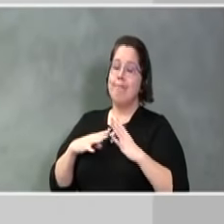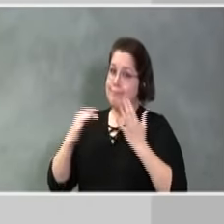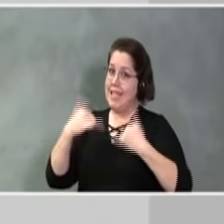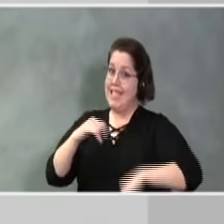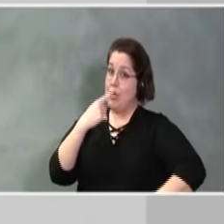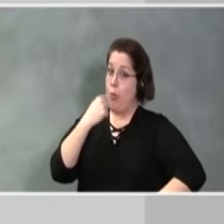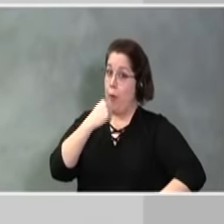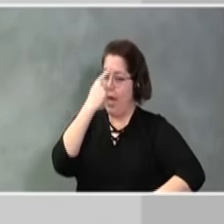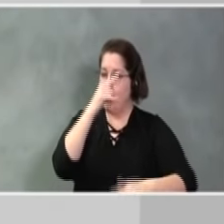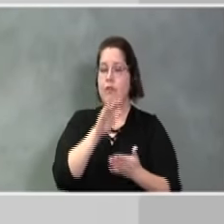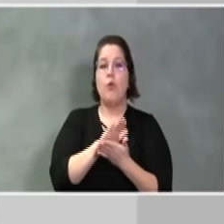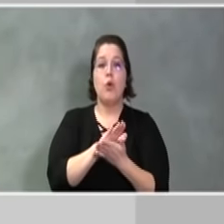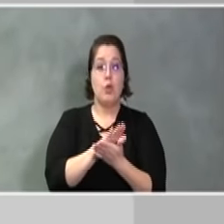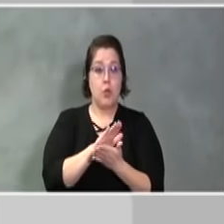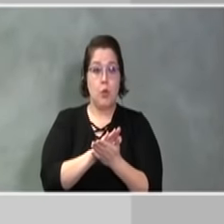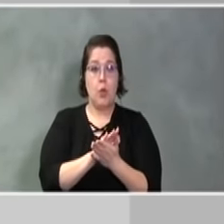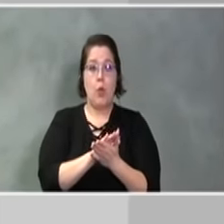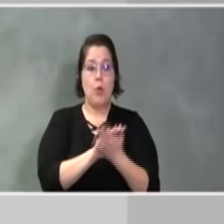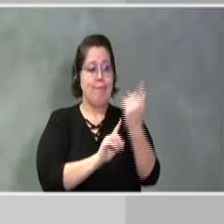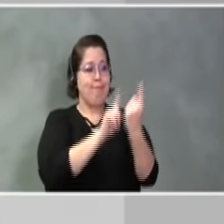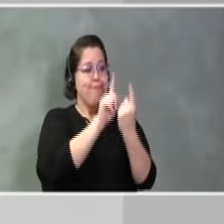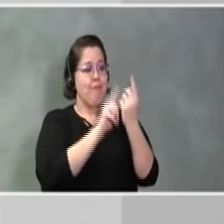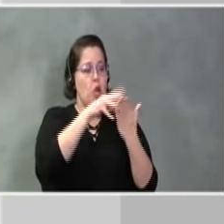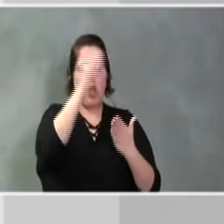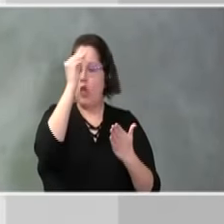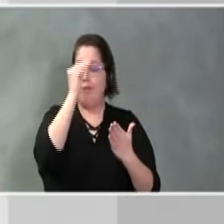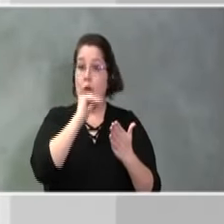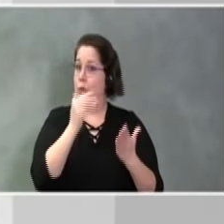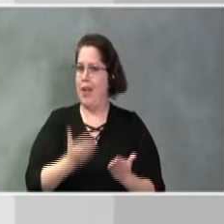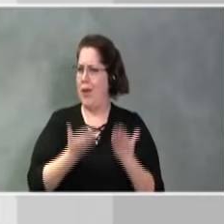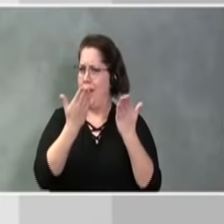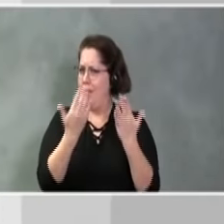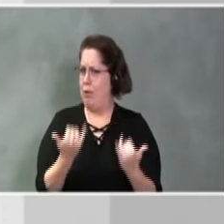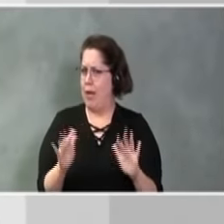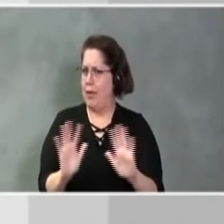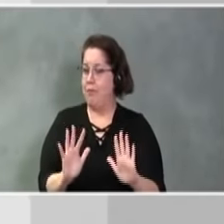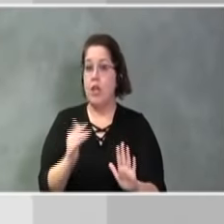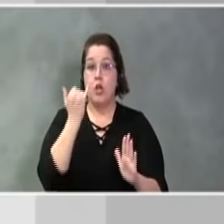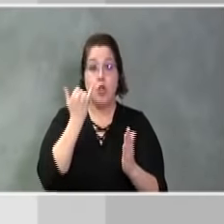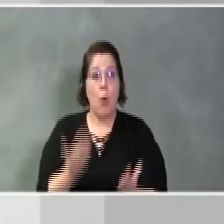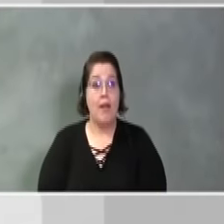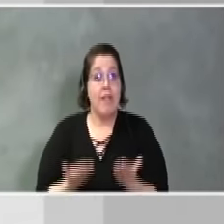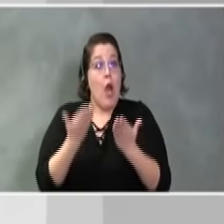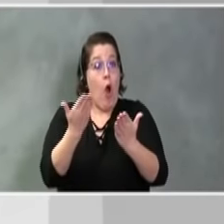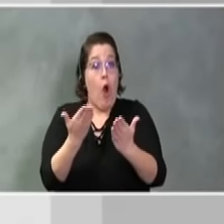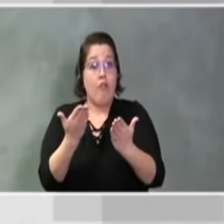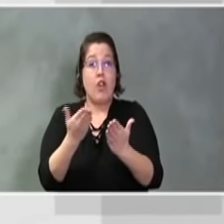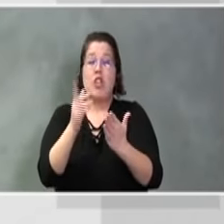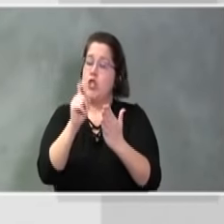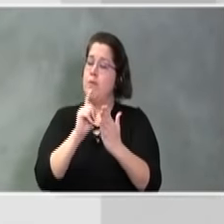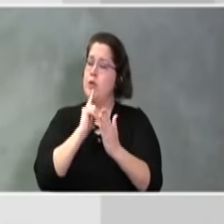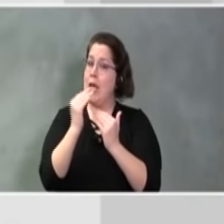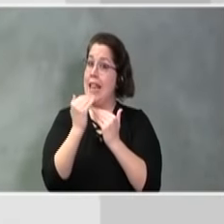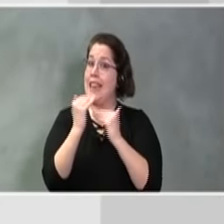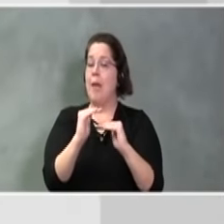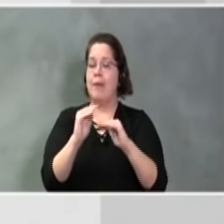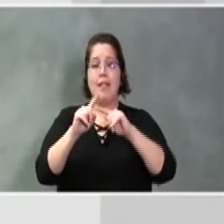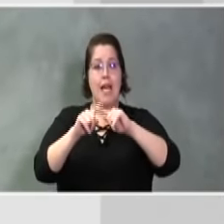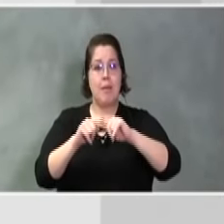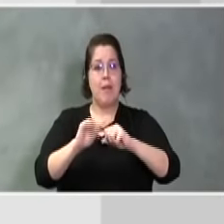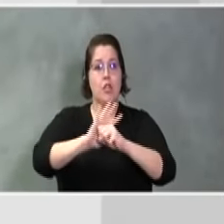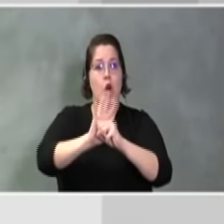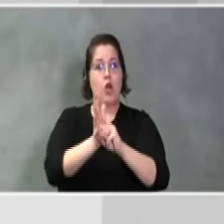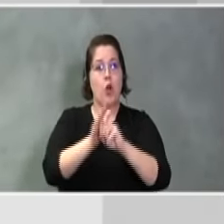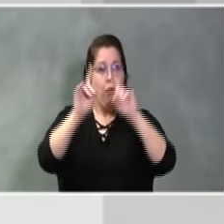for schools. In-person learning is not recommended at this time, so if offered, it should be highly restricted and contingent on